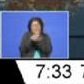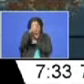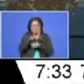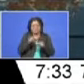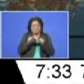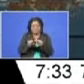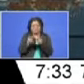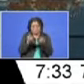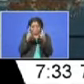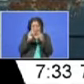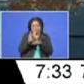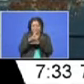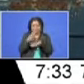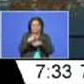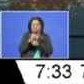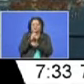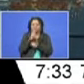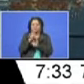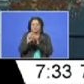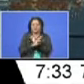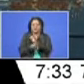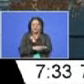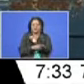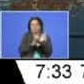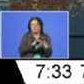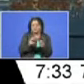get up early to make sure that the garbage is